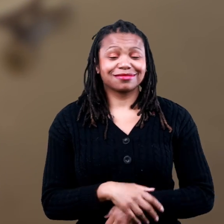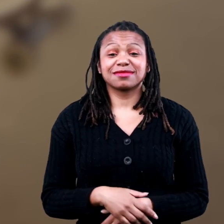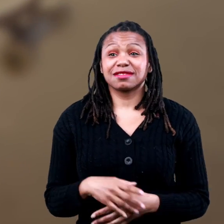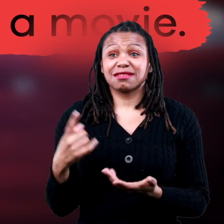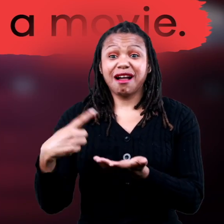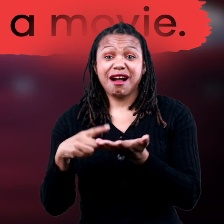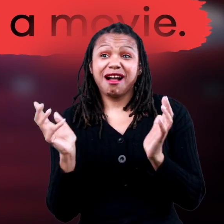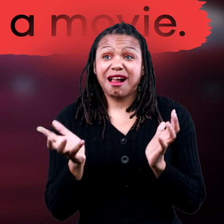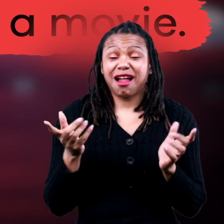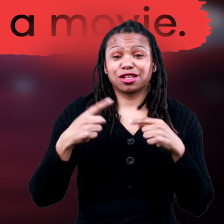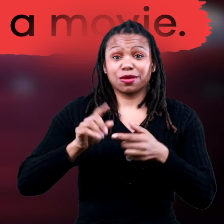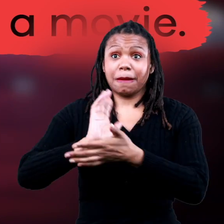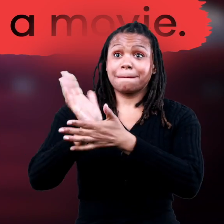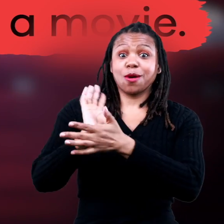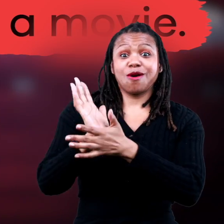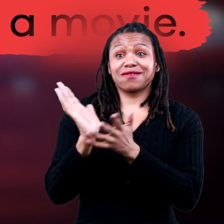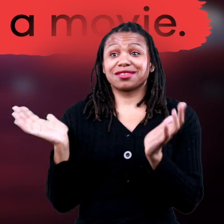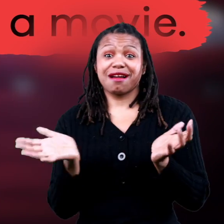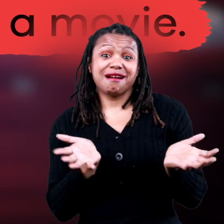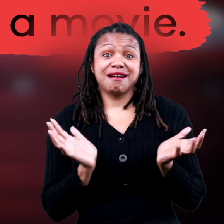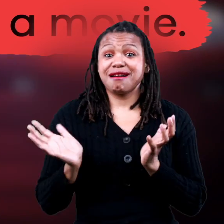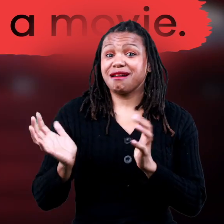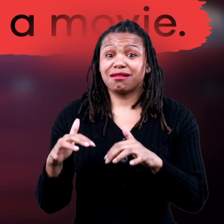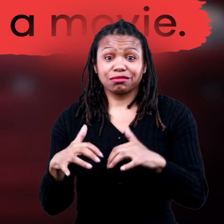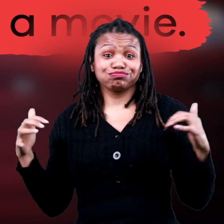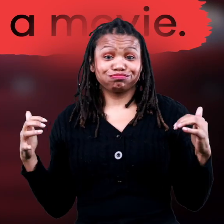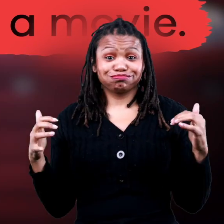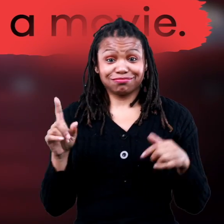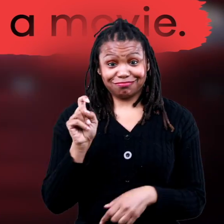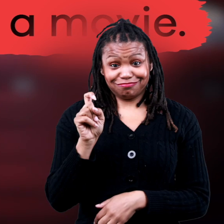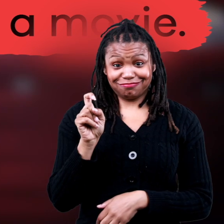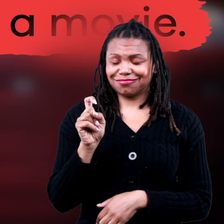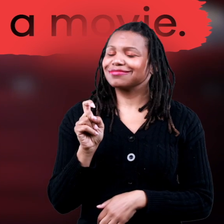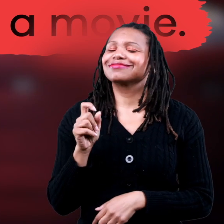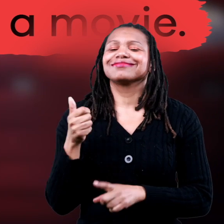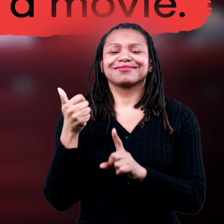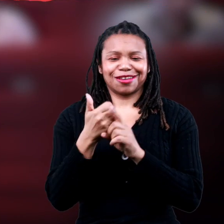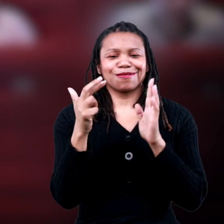Rule. No loud talking during a movie.